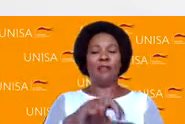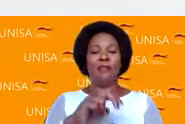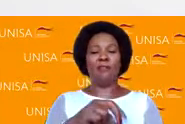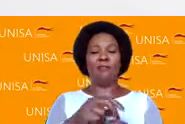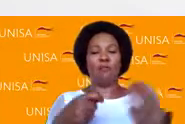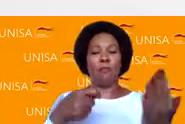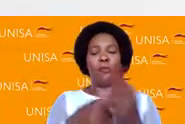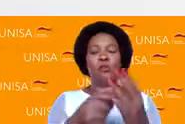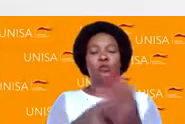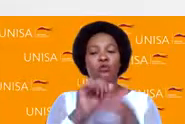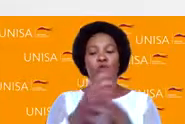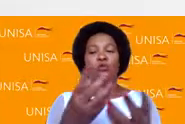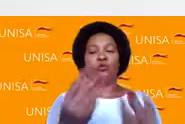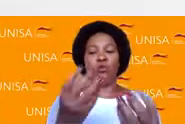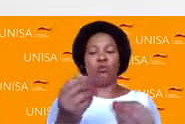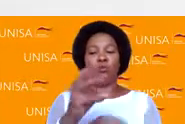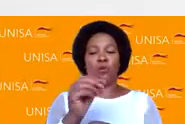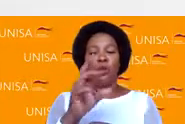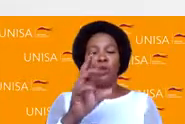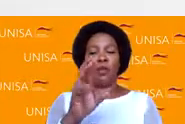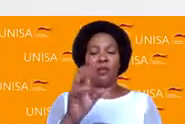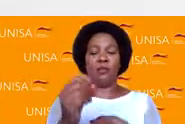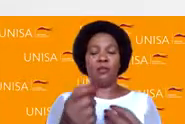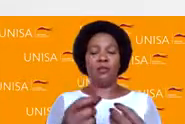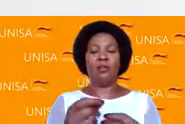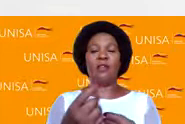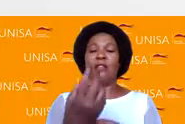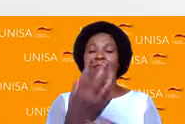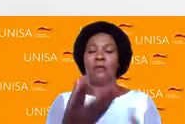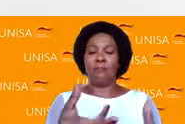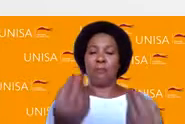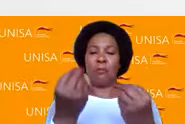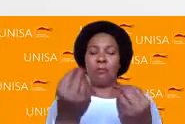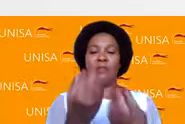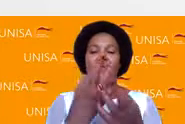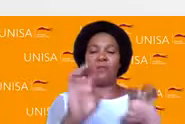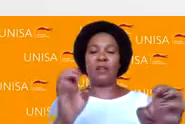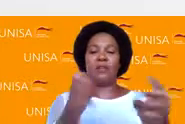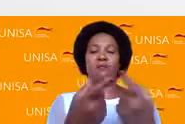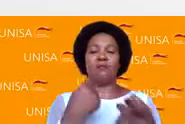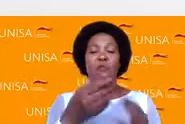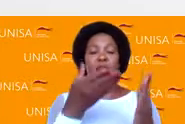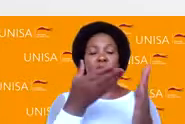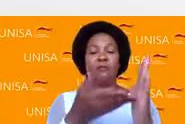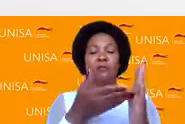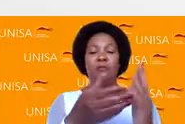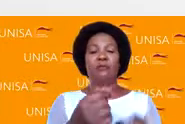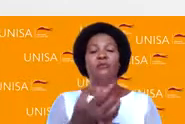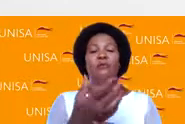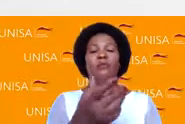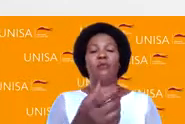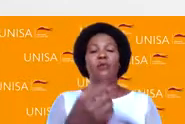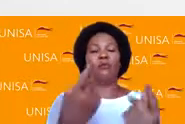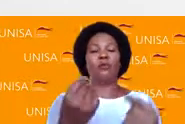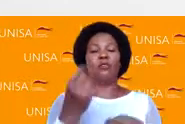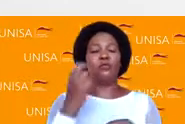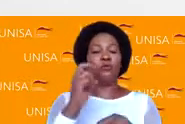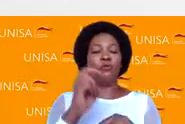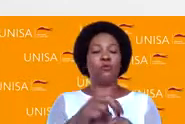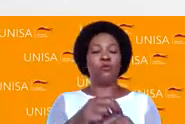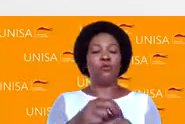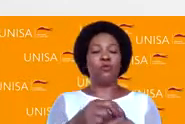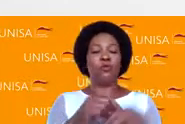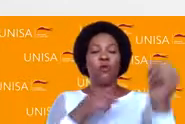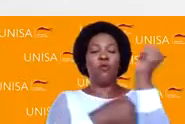those software. You can actually get it for free from here. So all you need to do is you go to office.com,